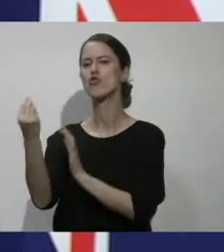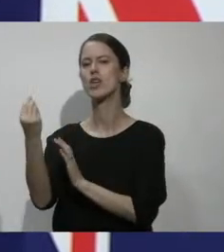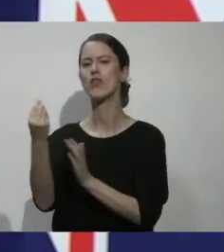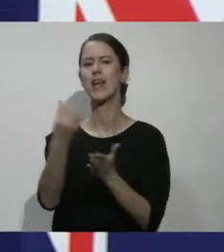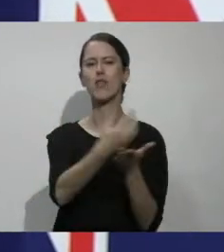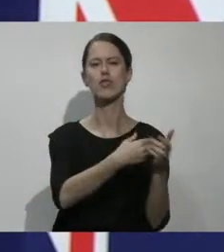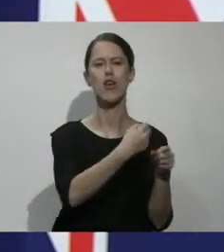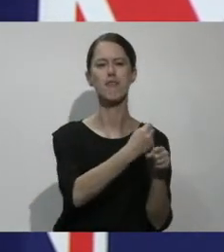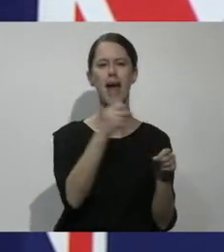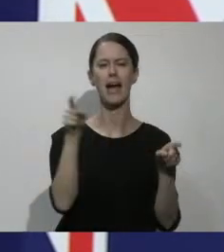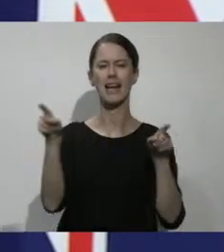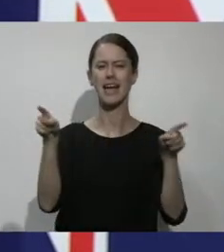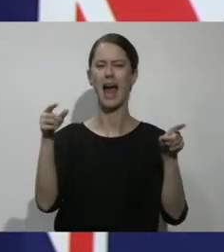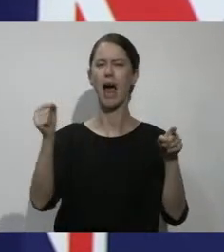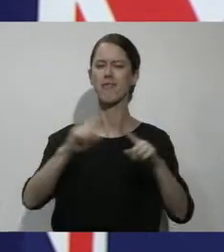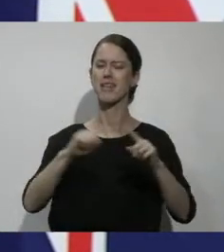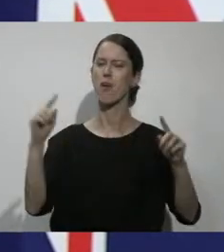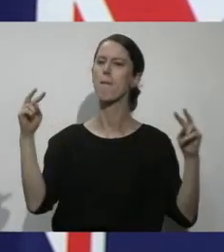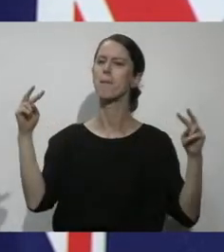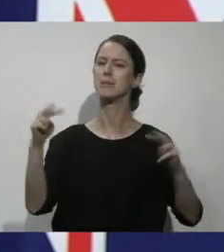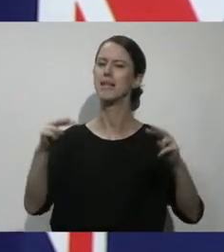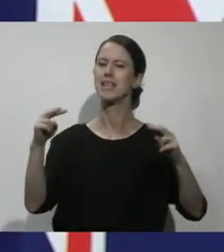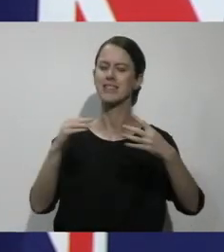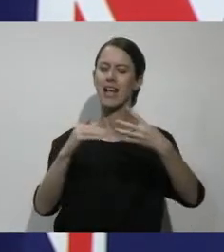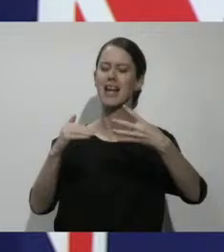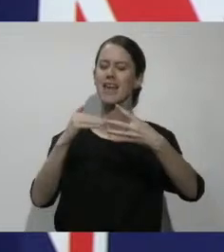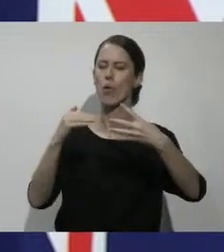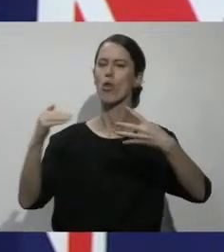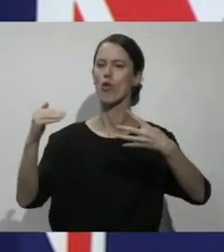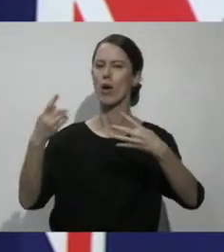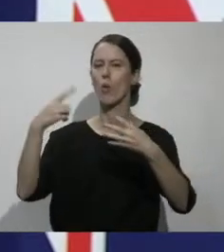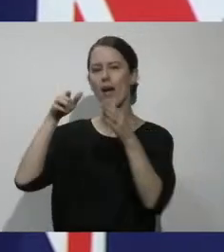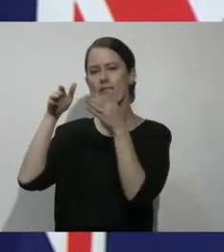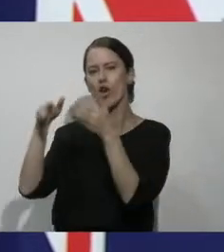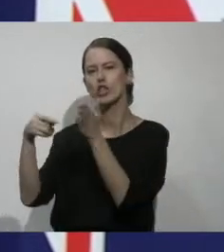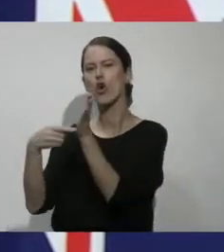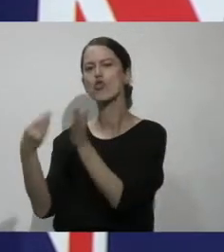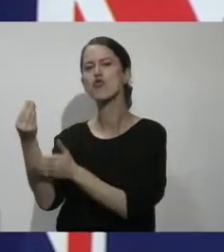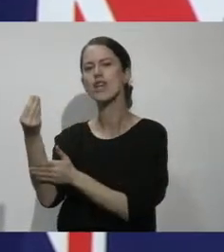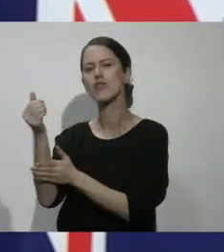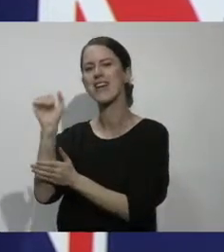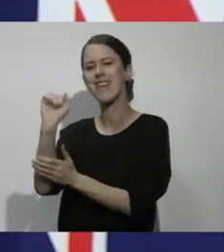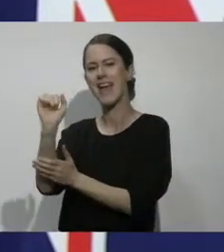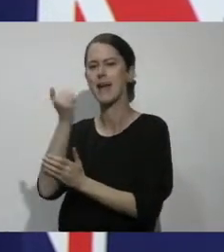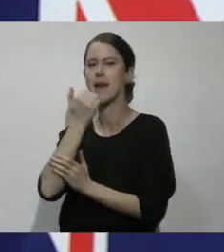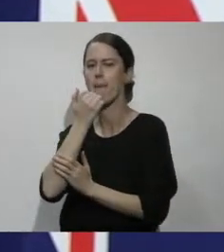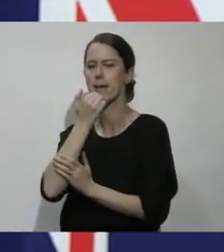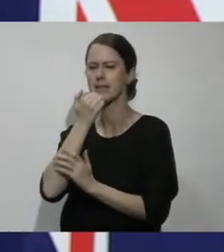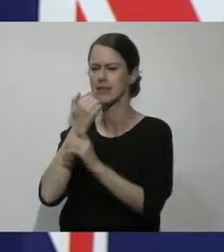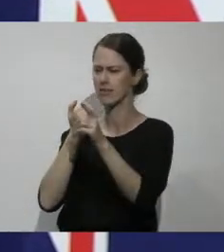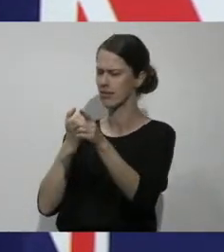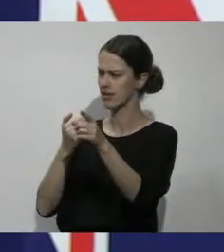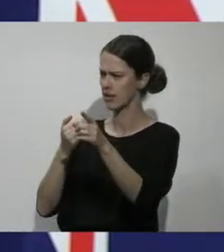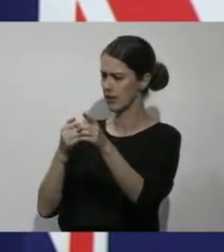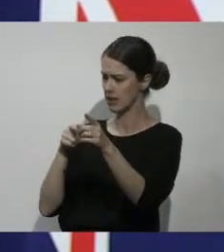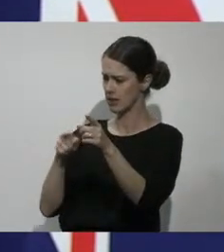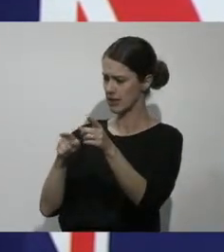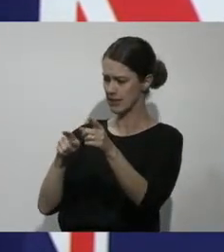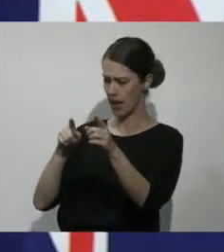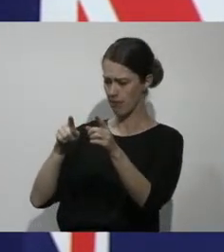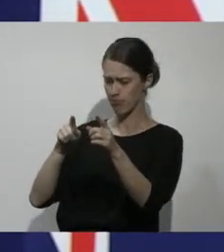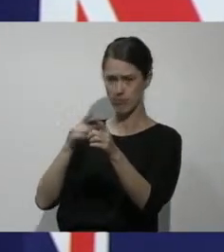what the activity at level 3 would look like. So we're using the Treasury's numbers here. That's the only reason for that. Has it changed over time,